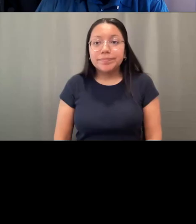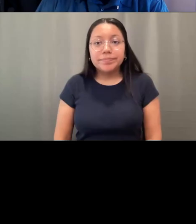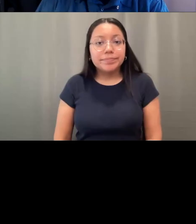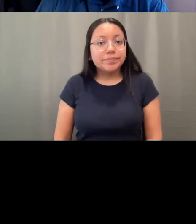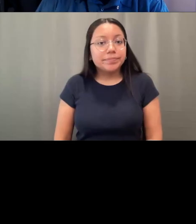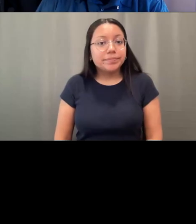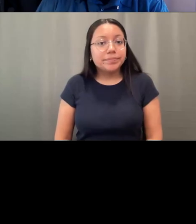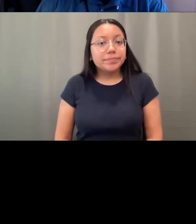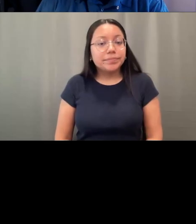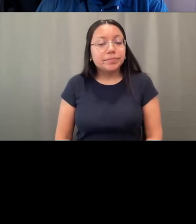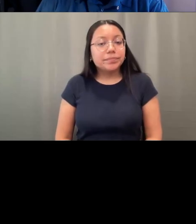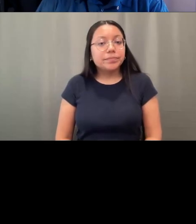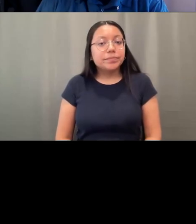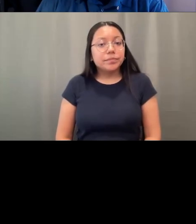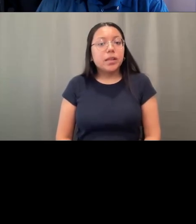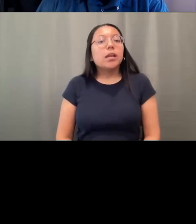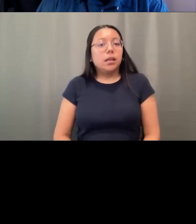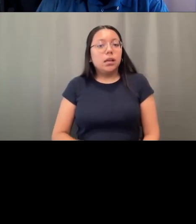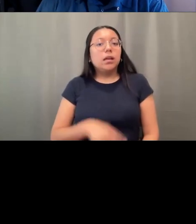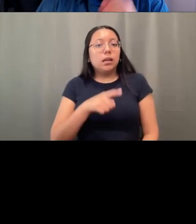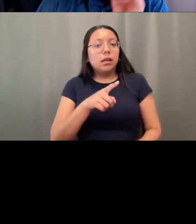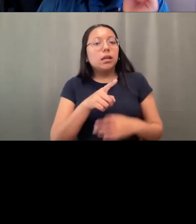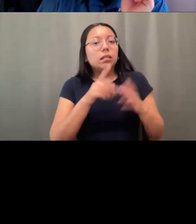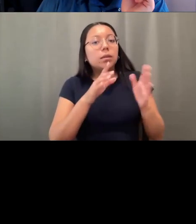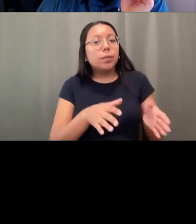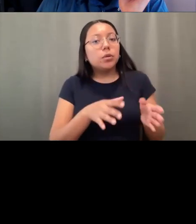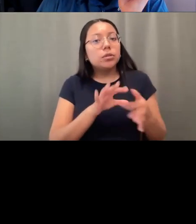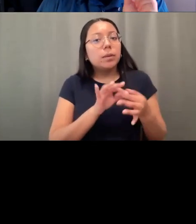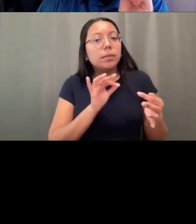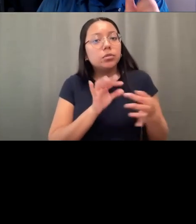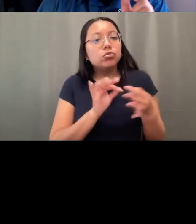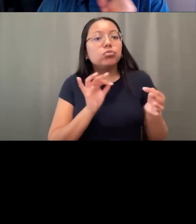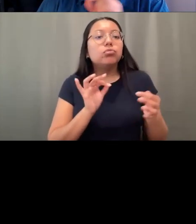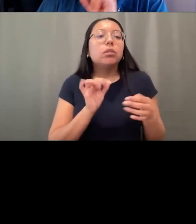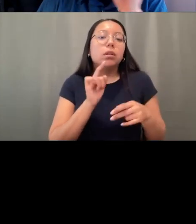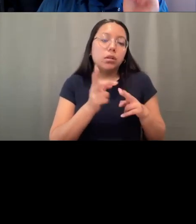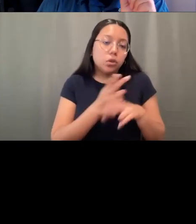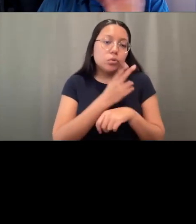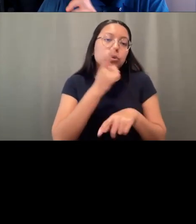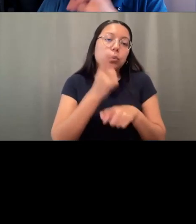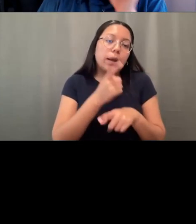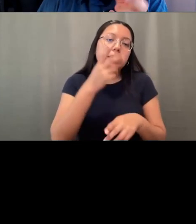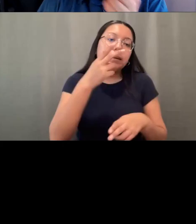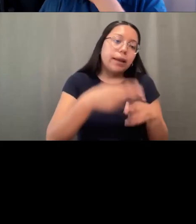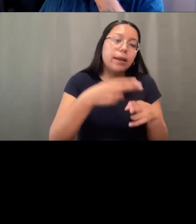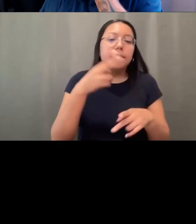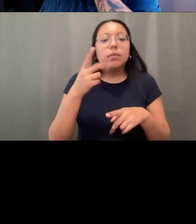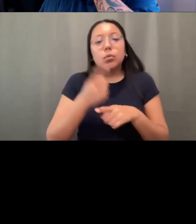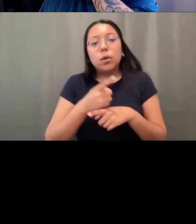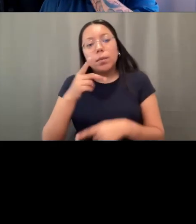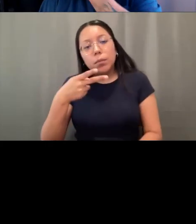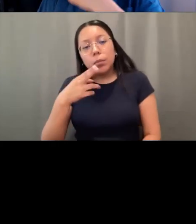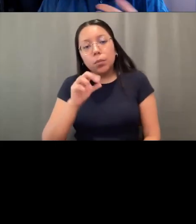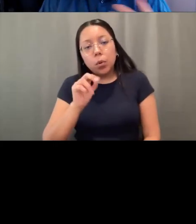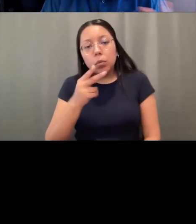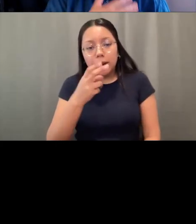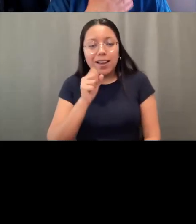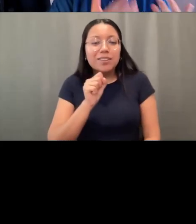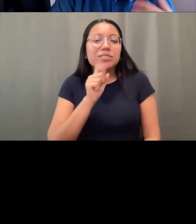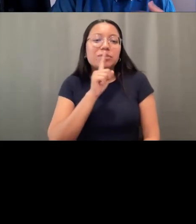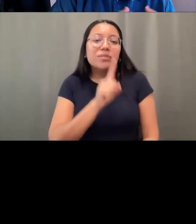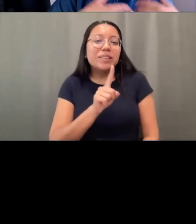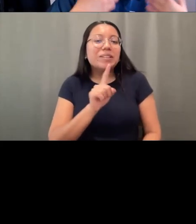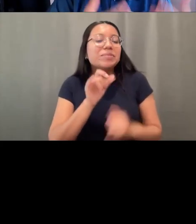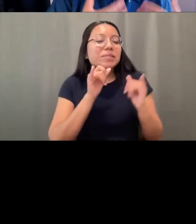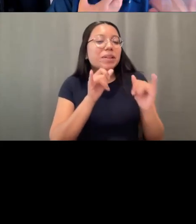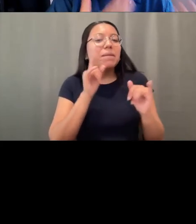So the person that said use name and pronouns was thinking along the lines that I tend to think of when I tend to think about harm reduction and self-injury,